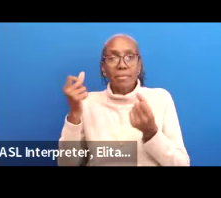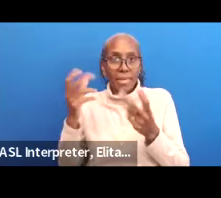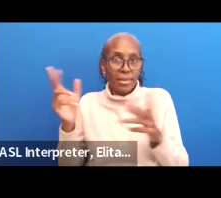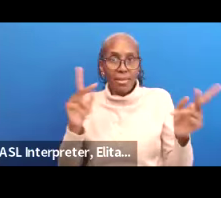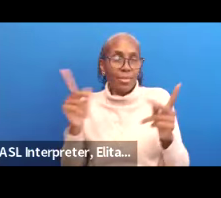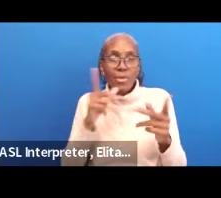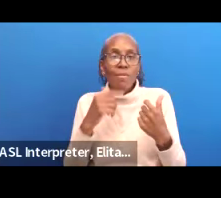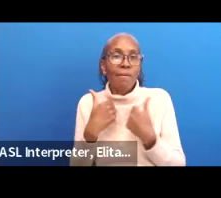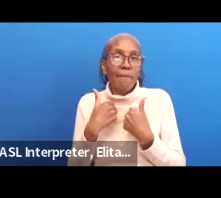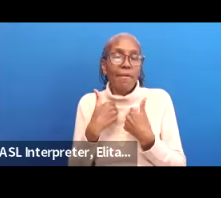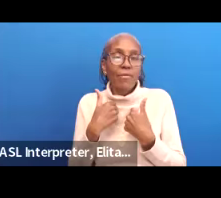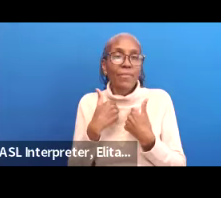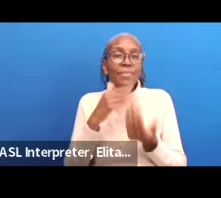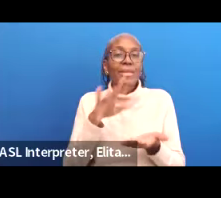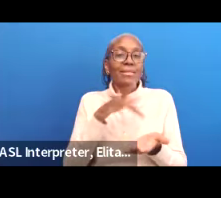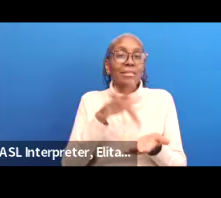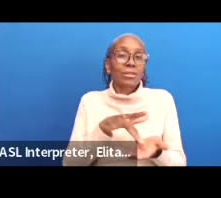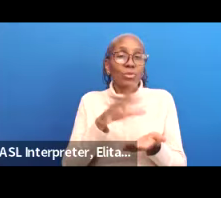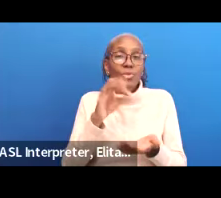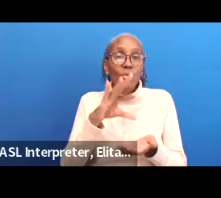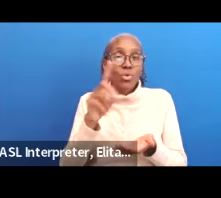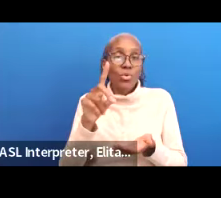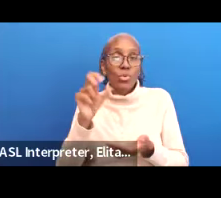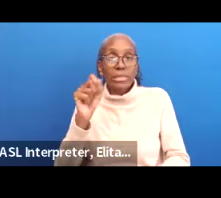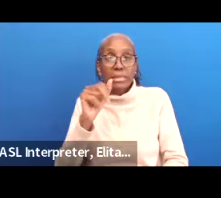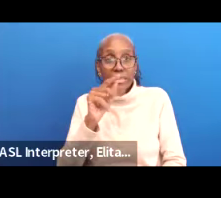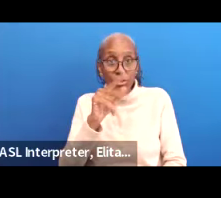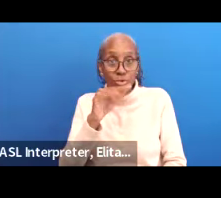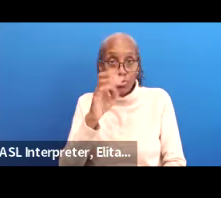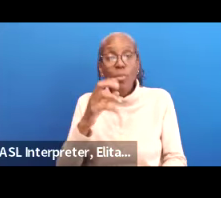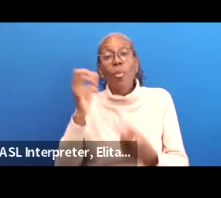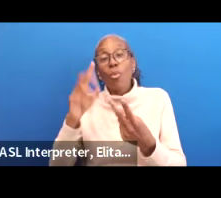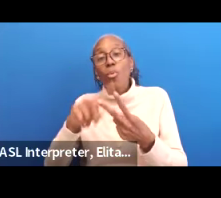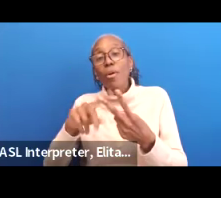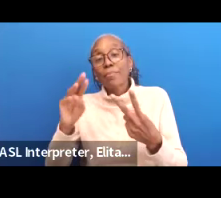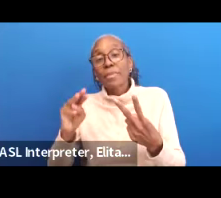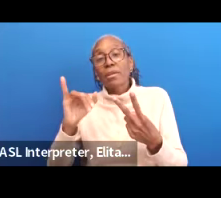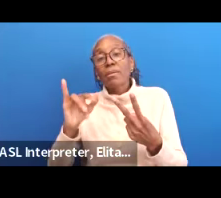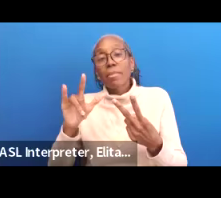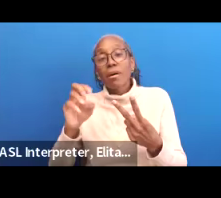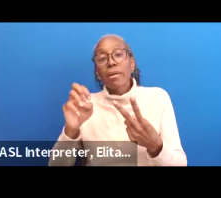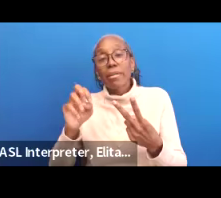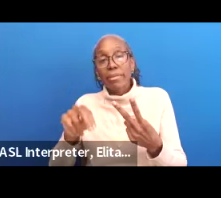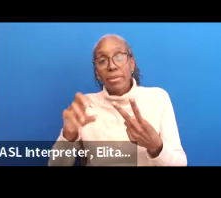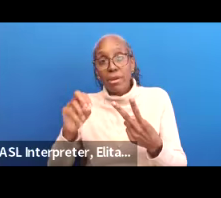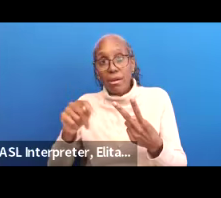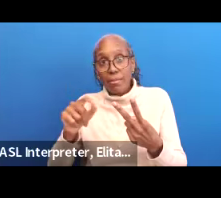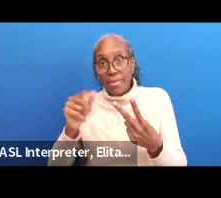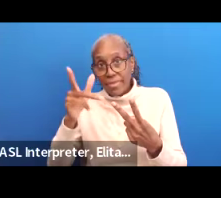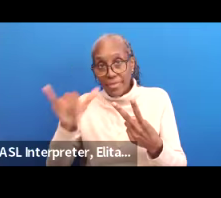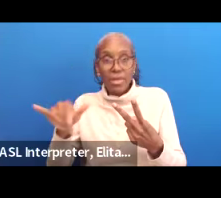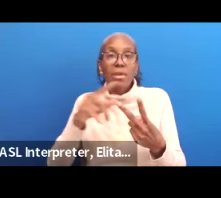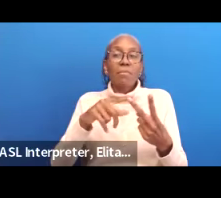with central cord syndrome or myelopathy may see